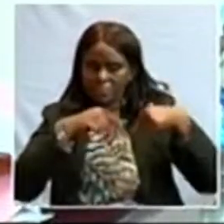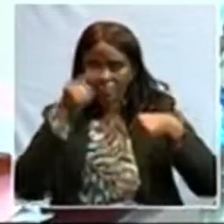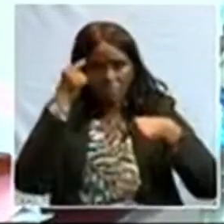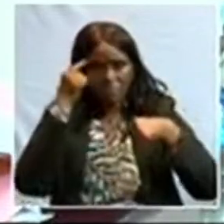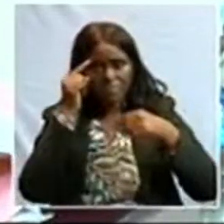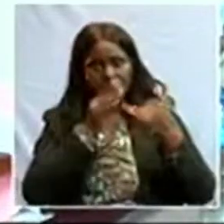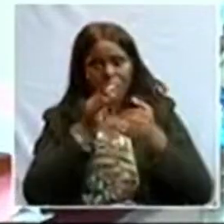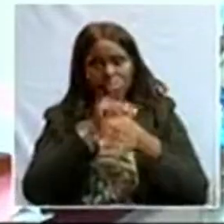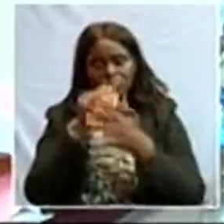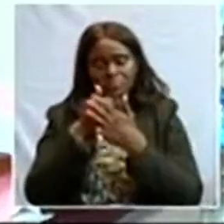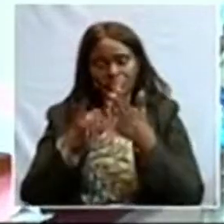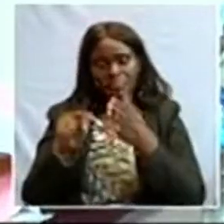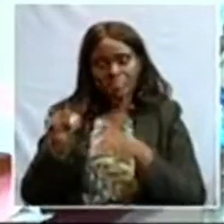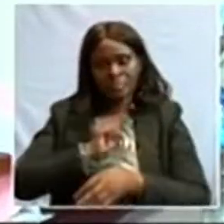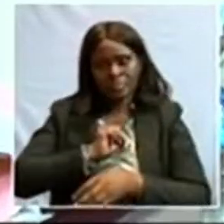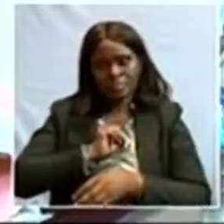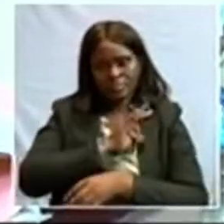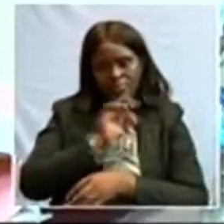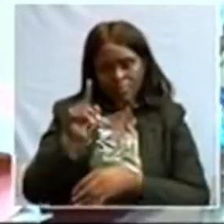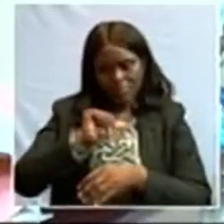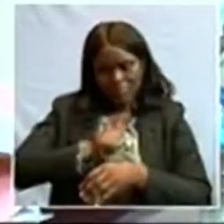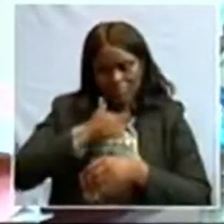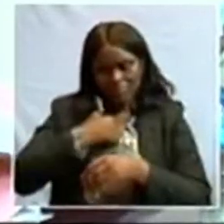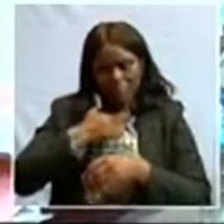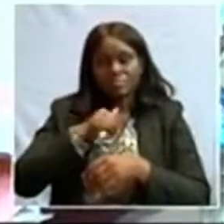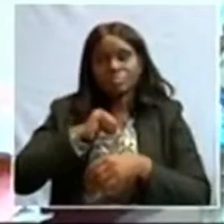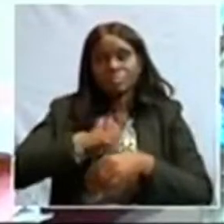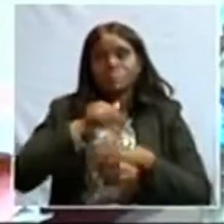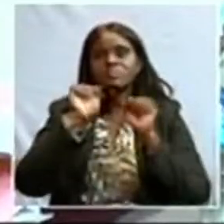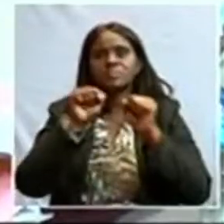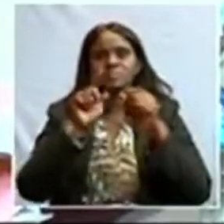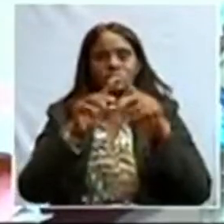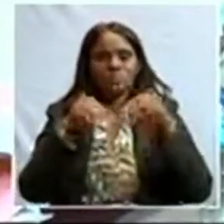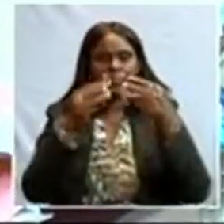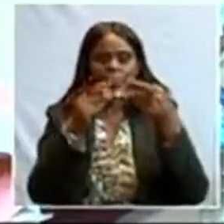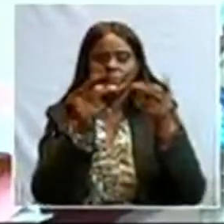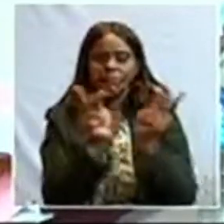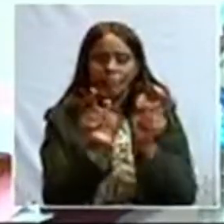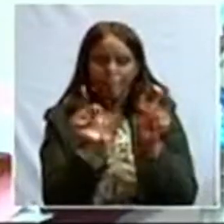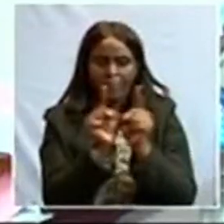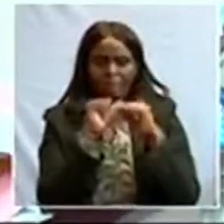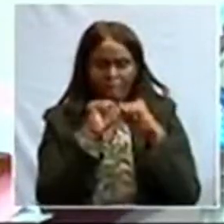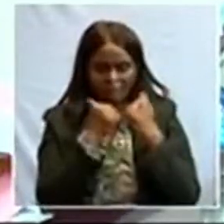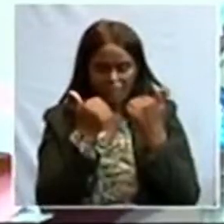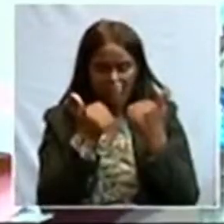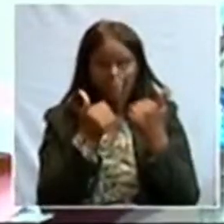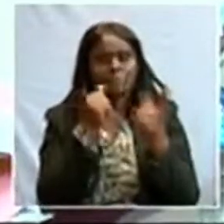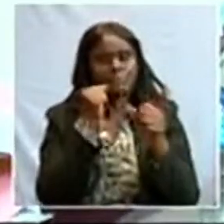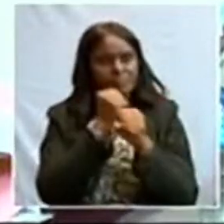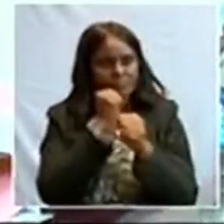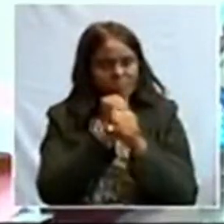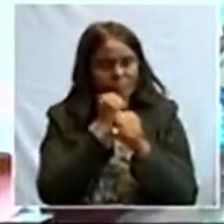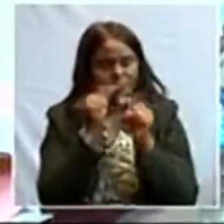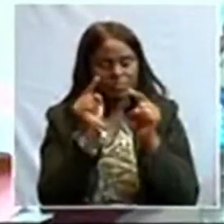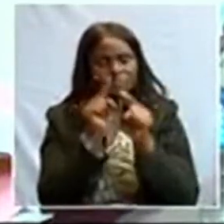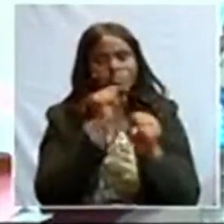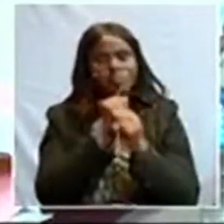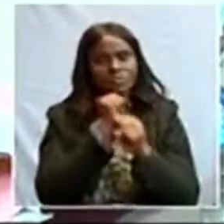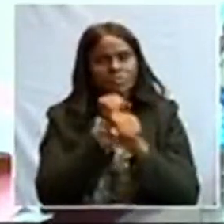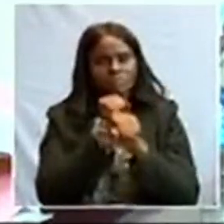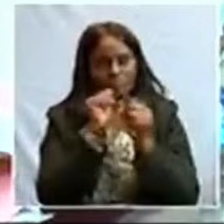where through the staff returns we have been able to give our position, and as and when the employment is done, it's being done